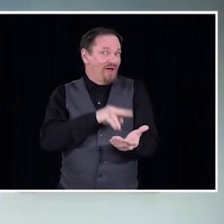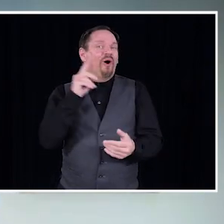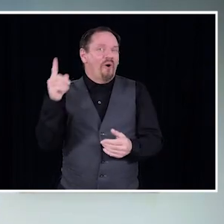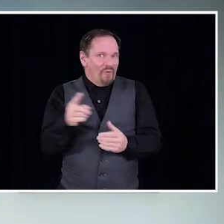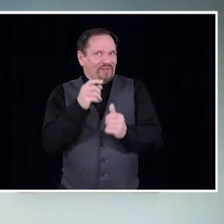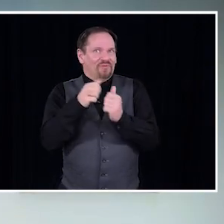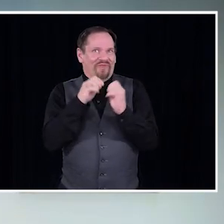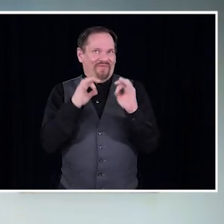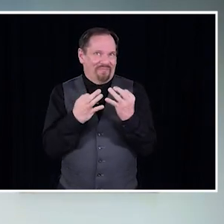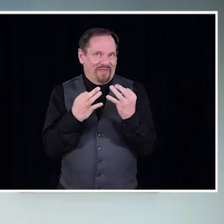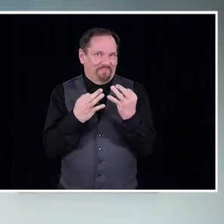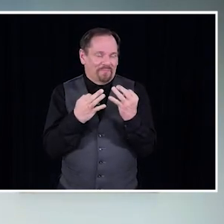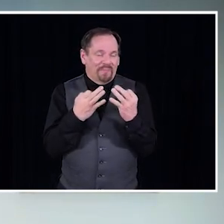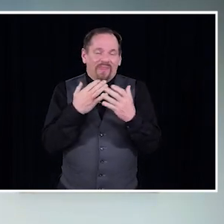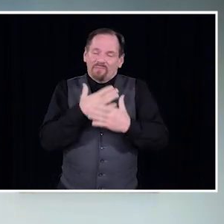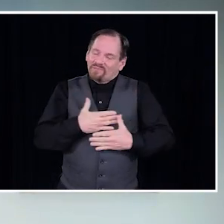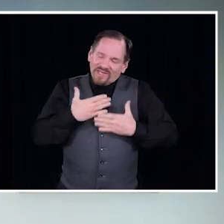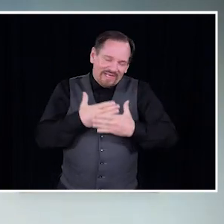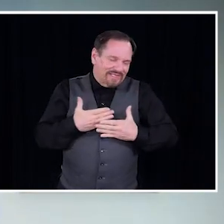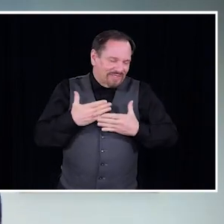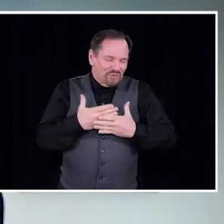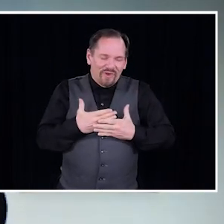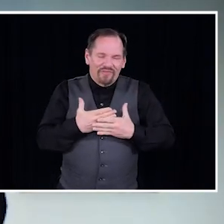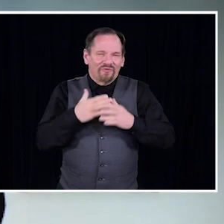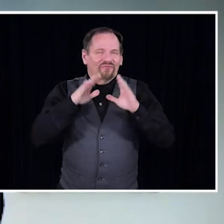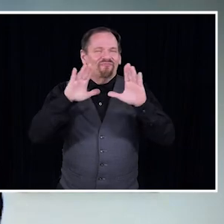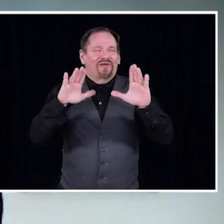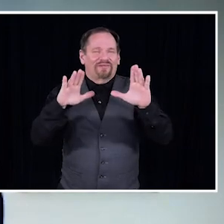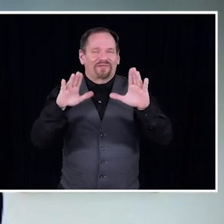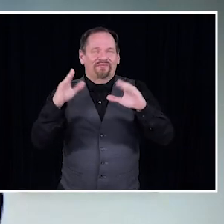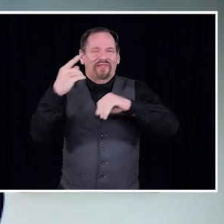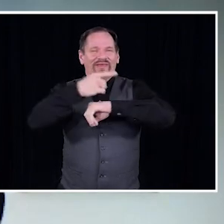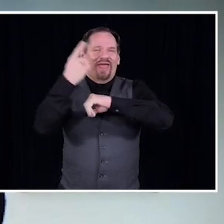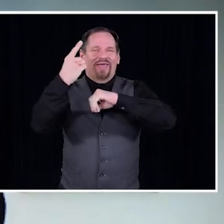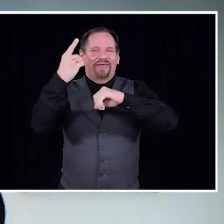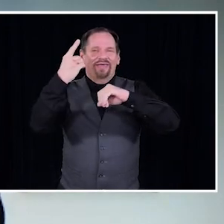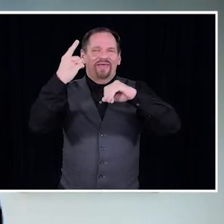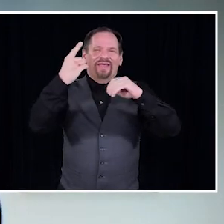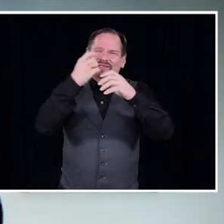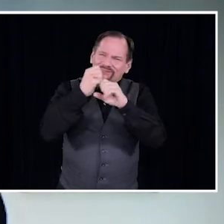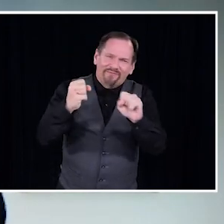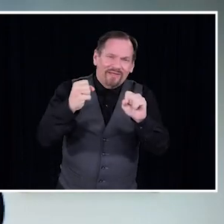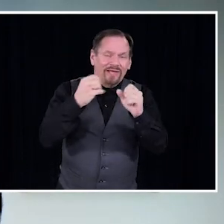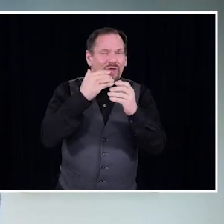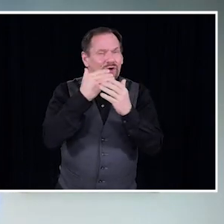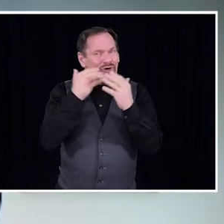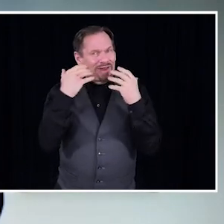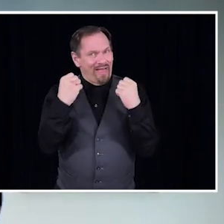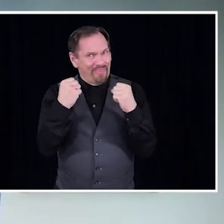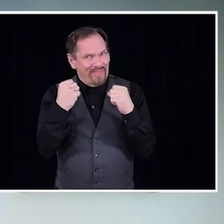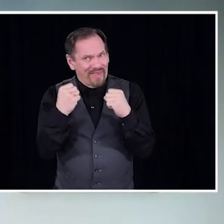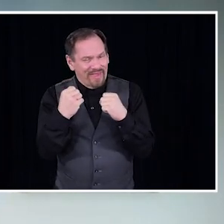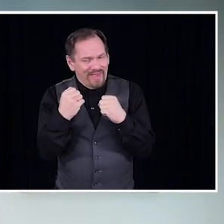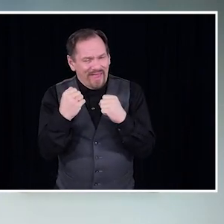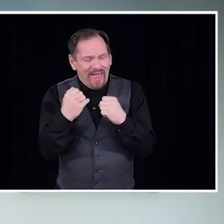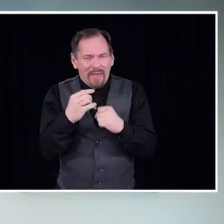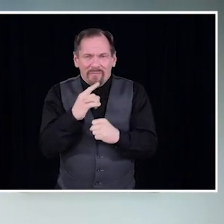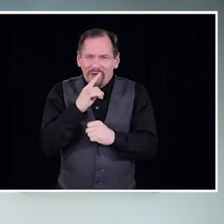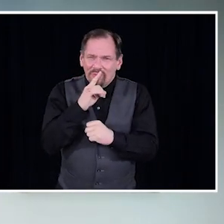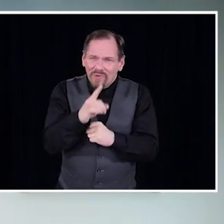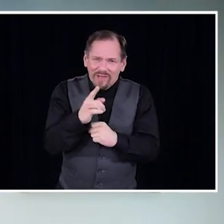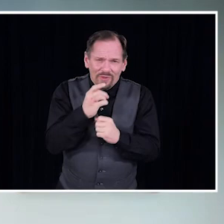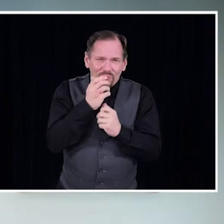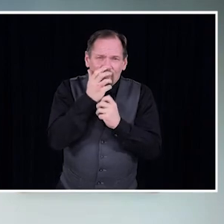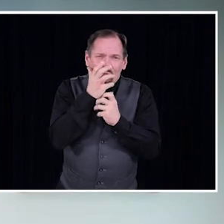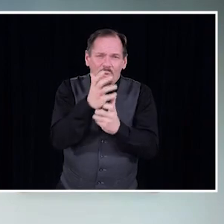will always be with family. Please enjoy the rest of this amazing day in safety and in good health,